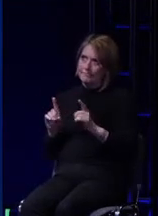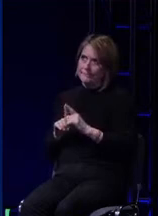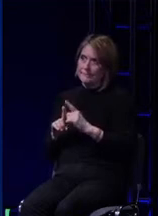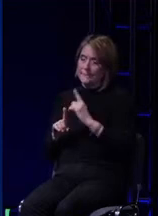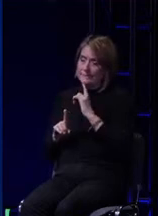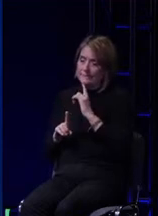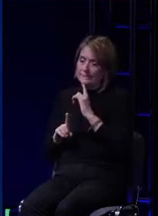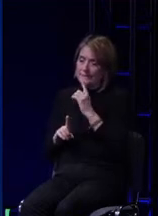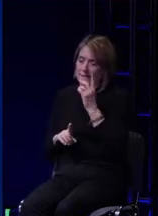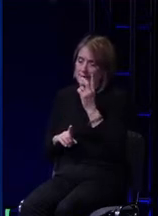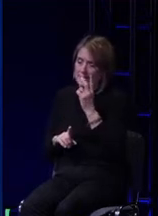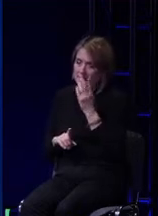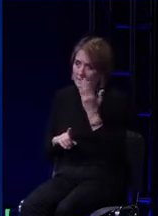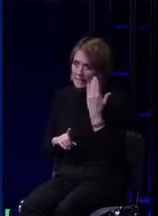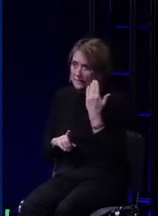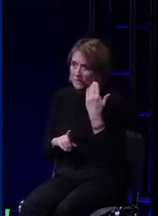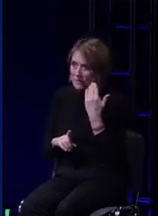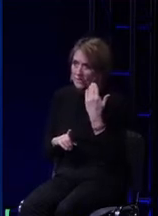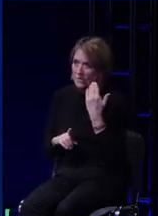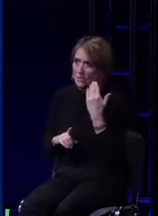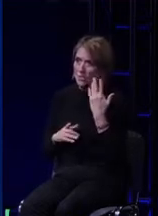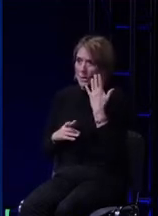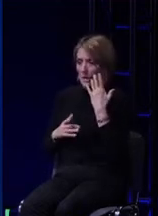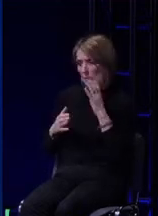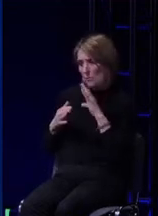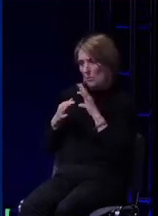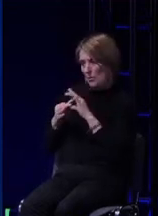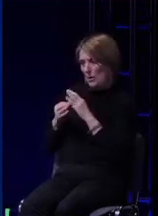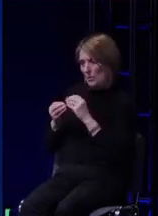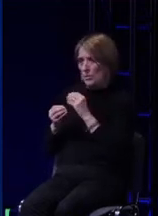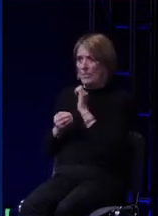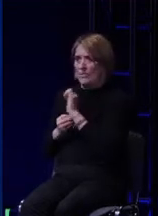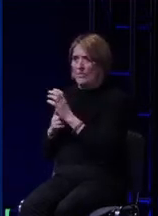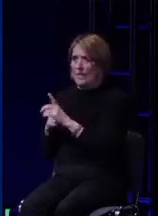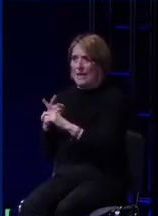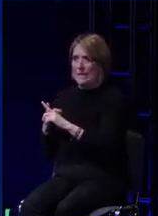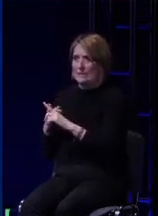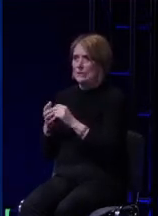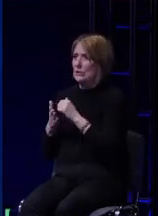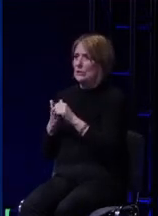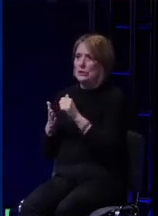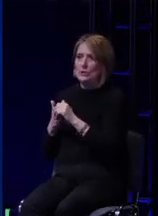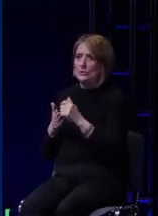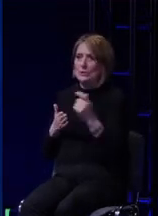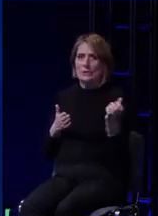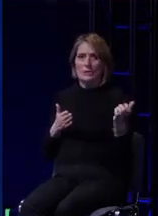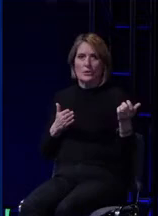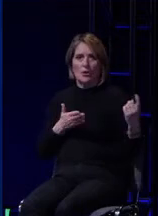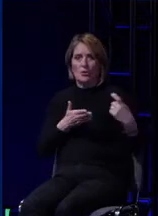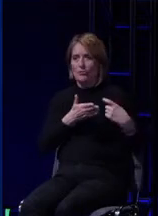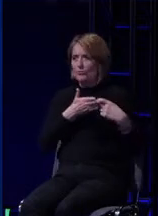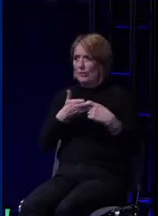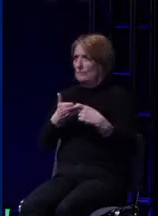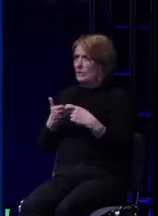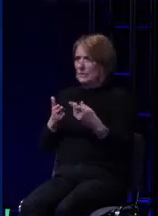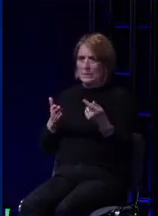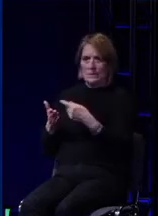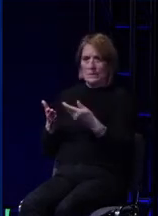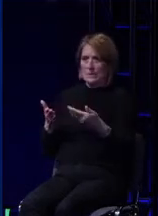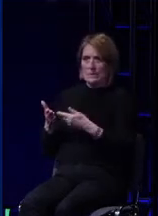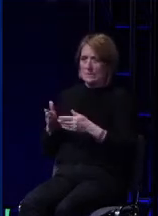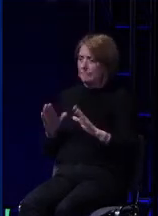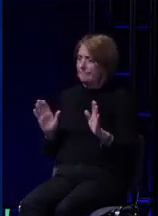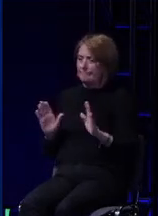said this before with regards to my work with Alex, is that we tend not to reference things as much as possible.